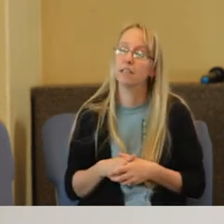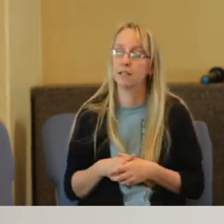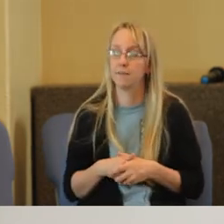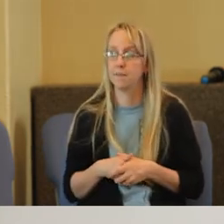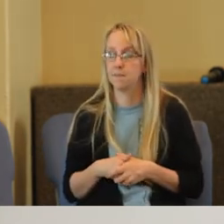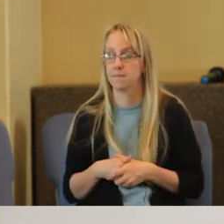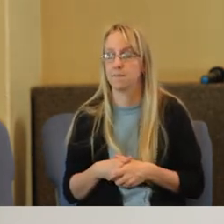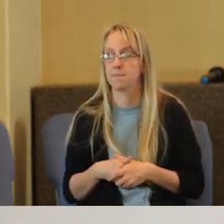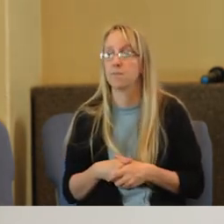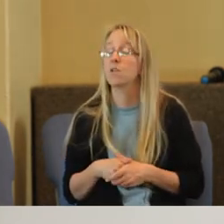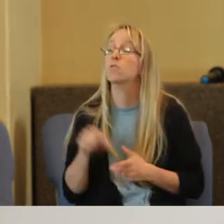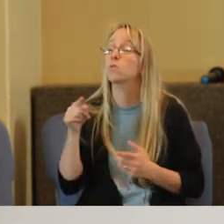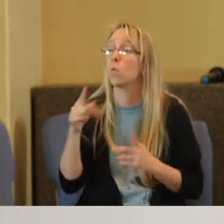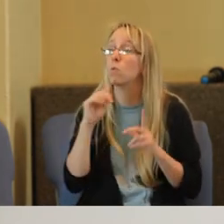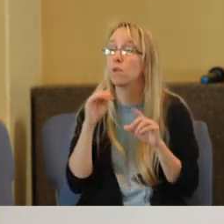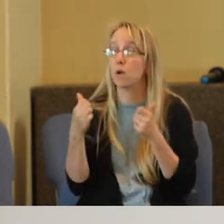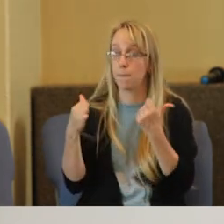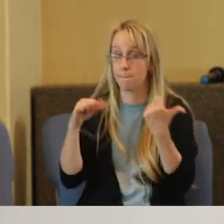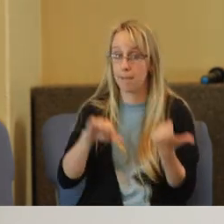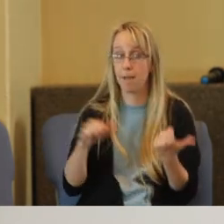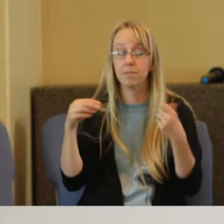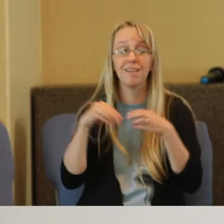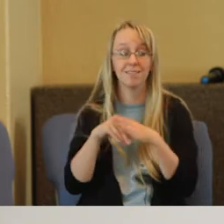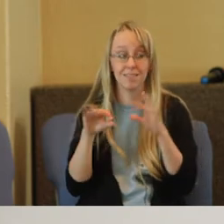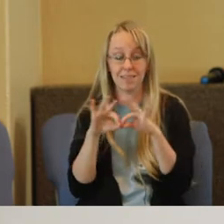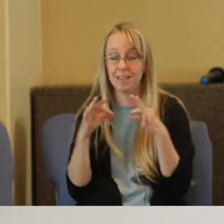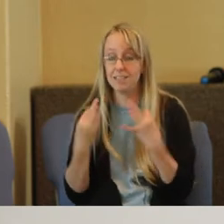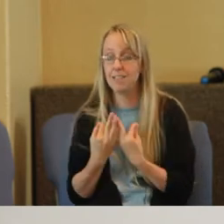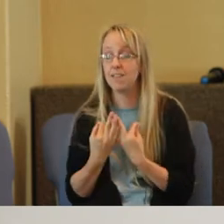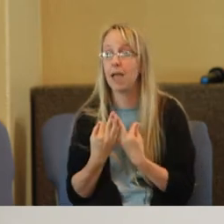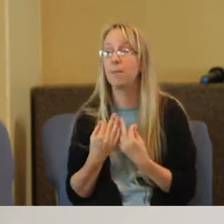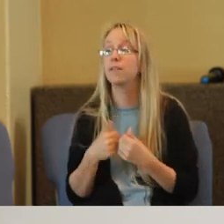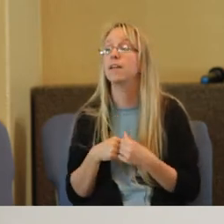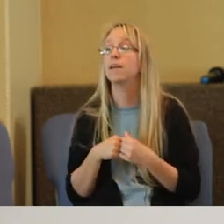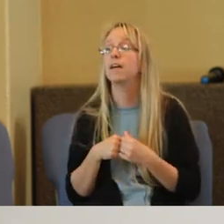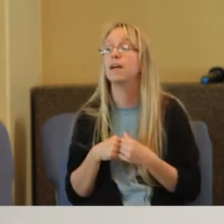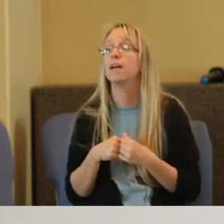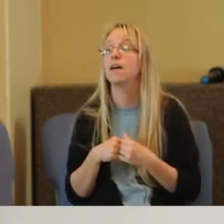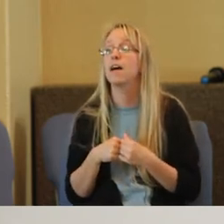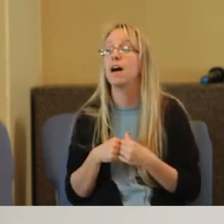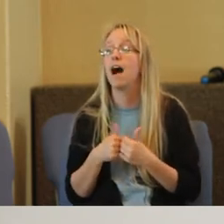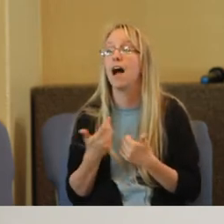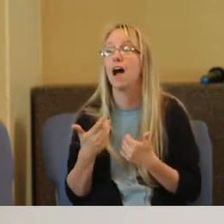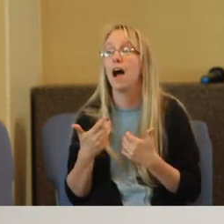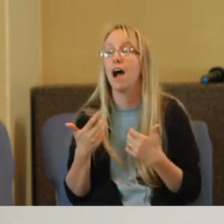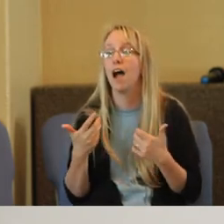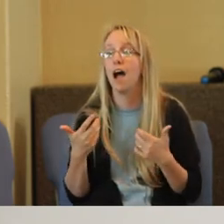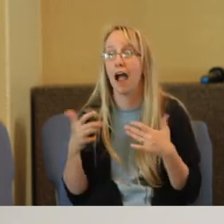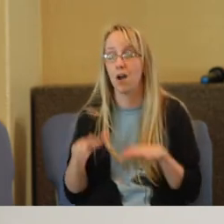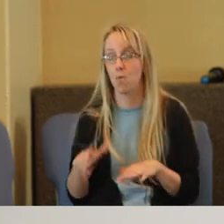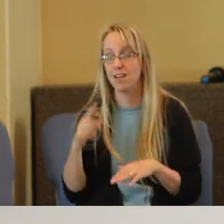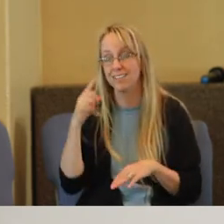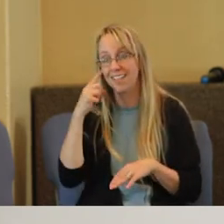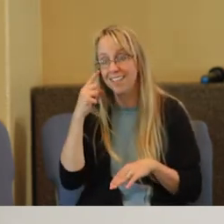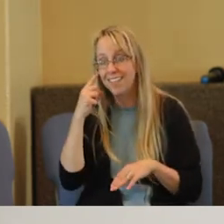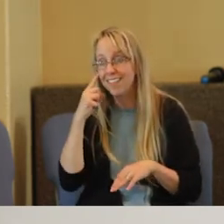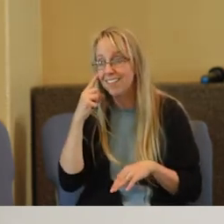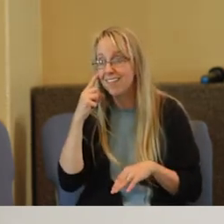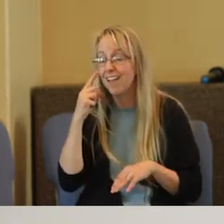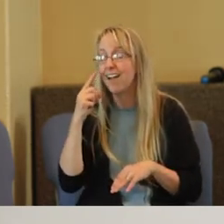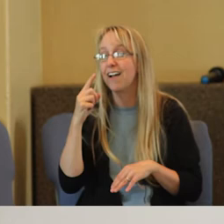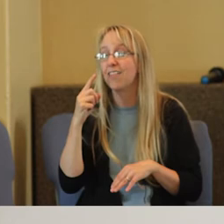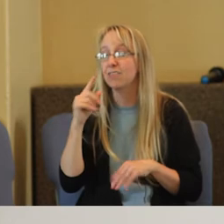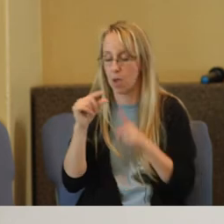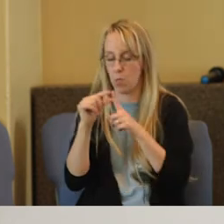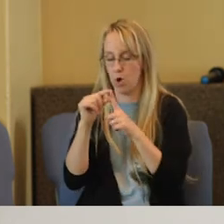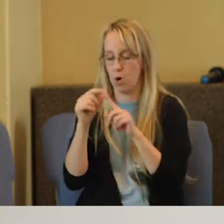So they're baptized into the family, and again, I don't want us to think that baptism, the word is